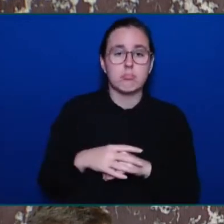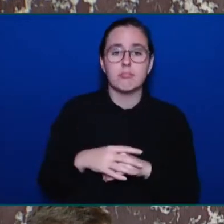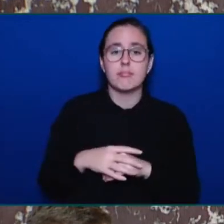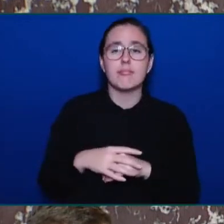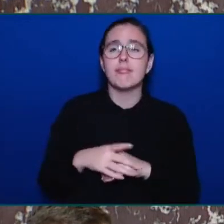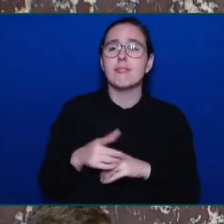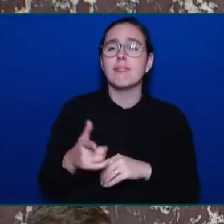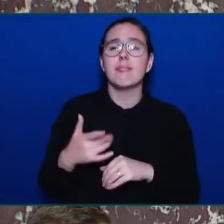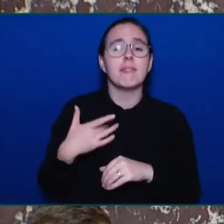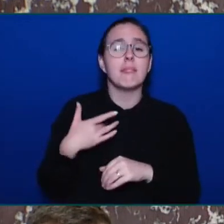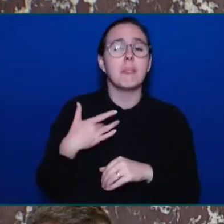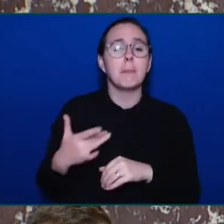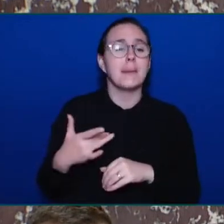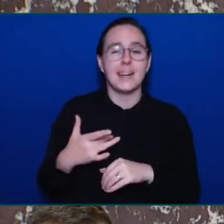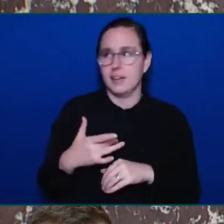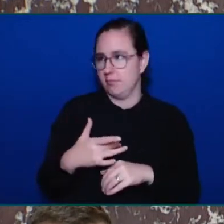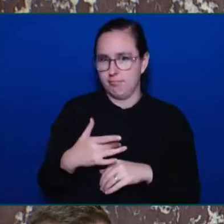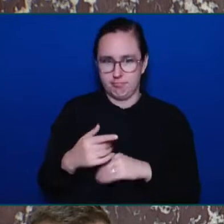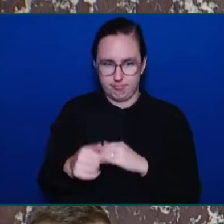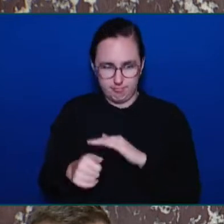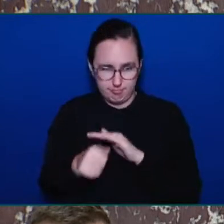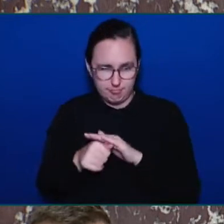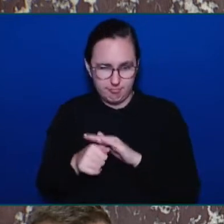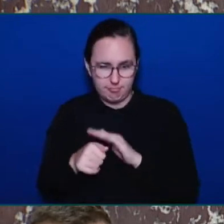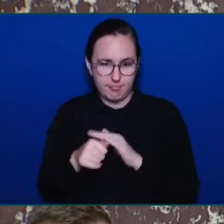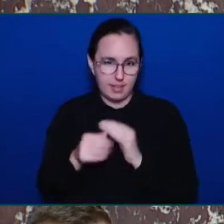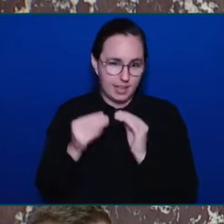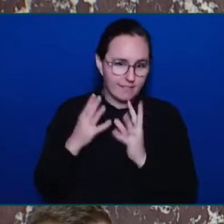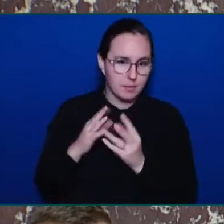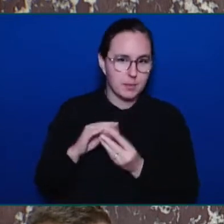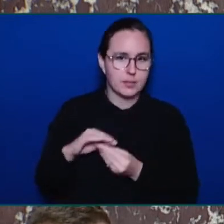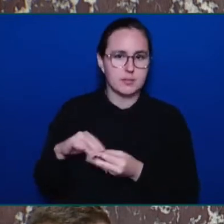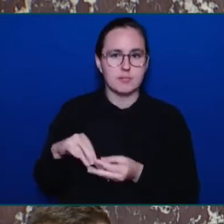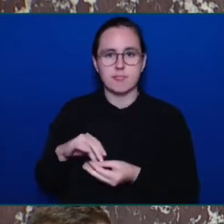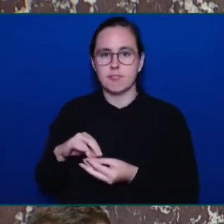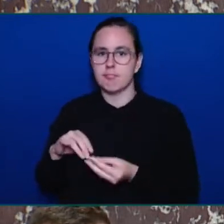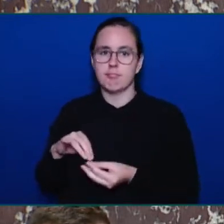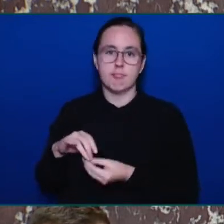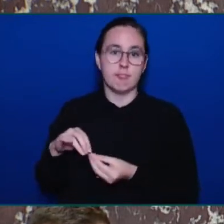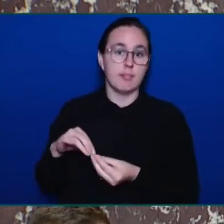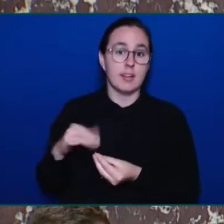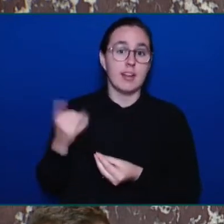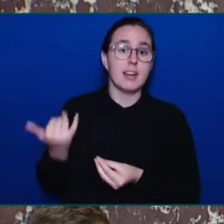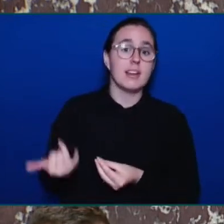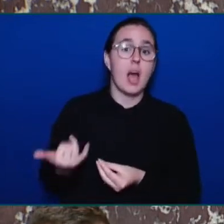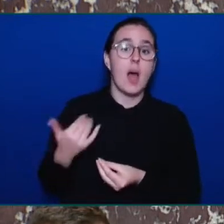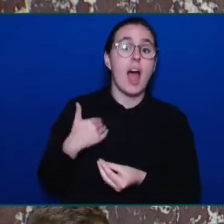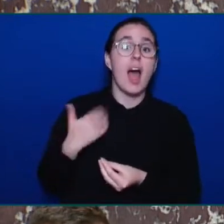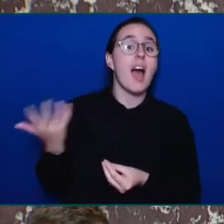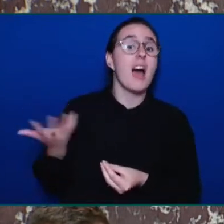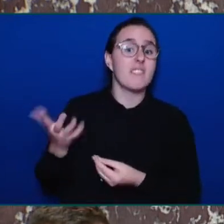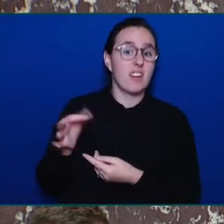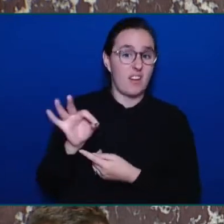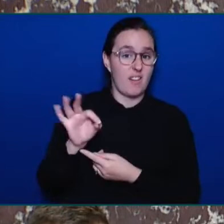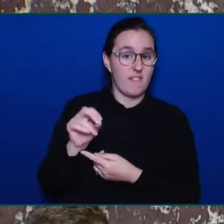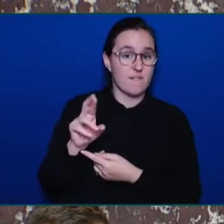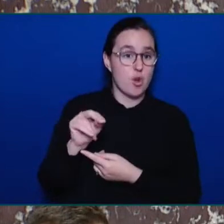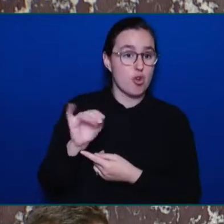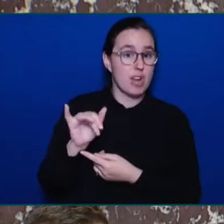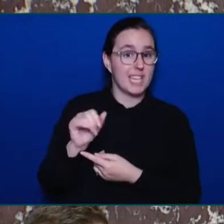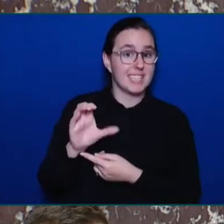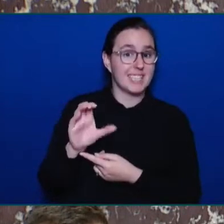have a forensic audit that's now been sitting for upwards of 3 weeks on the government books. The Premier has the power to release the forensic